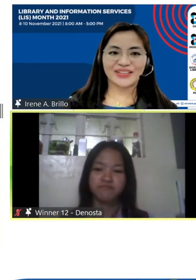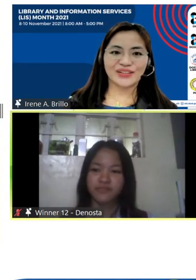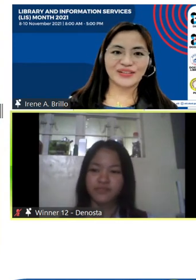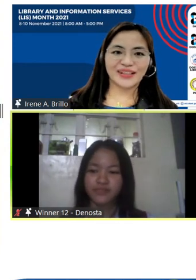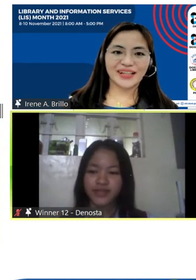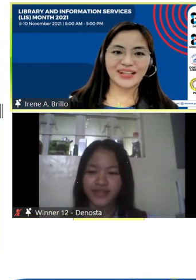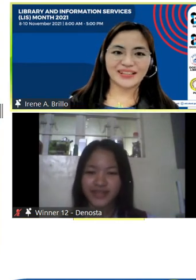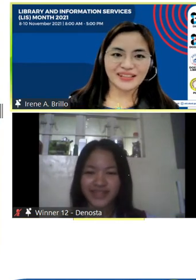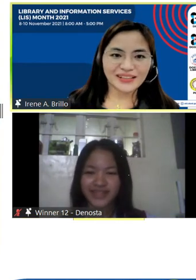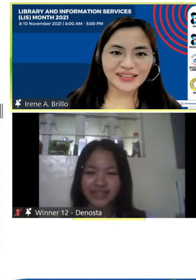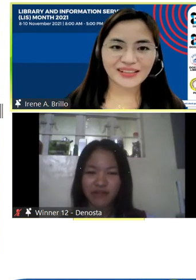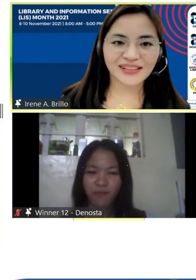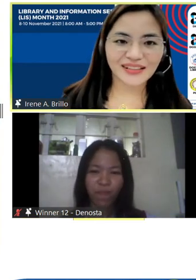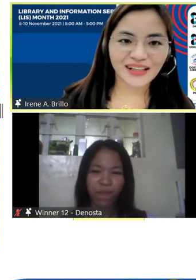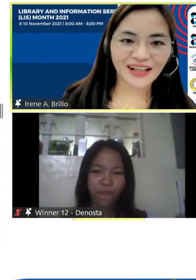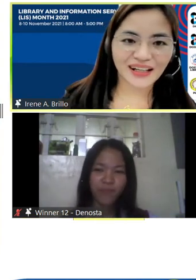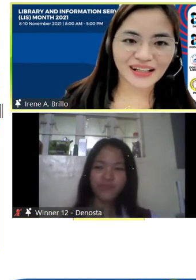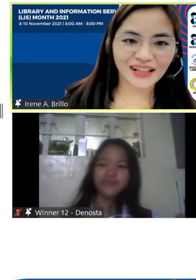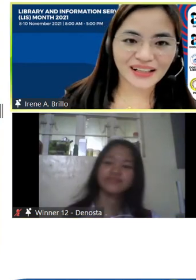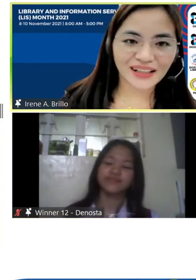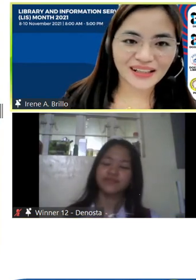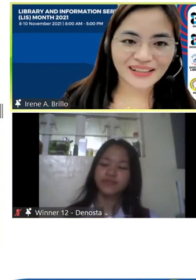Hi, Catherine!